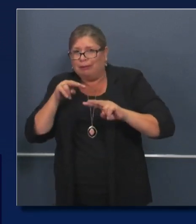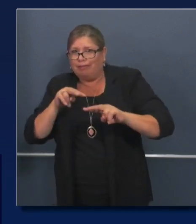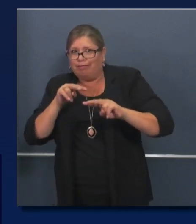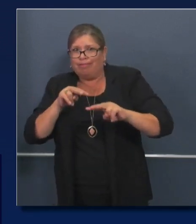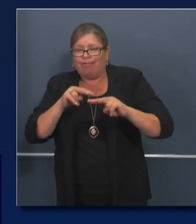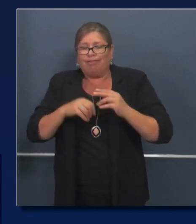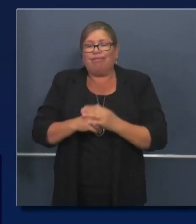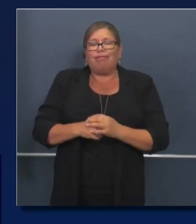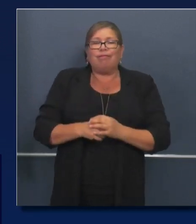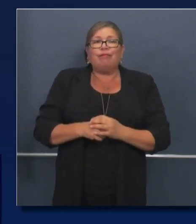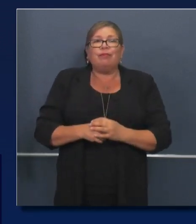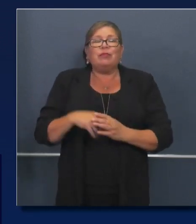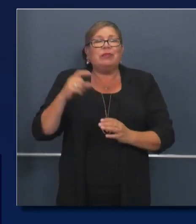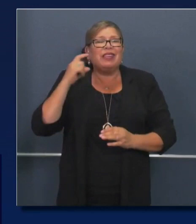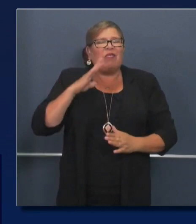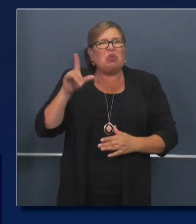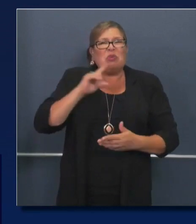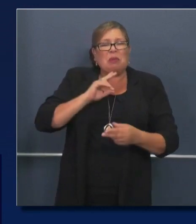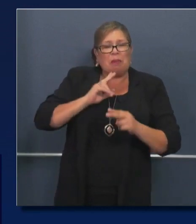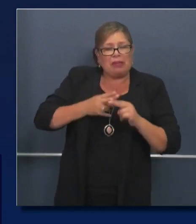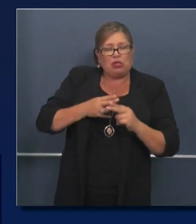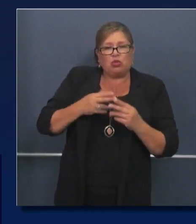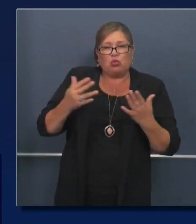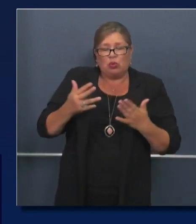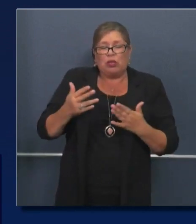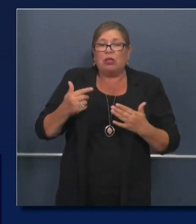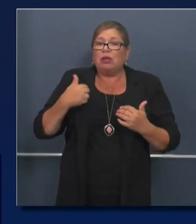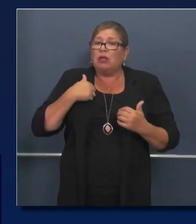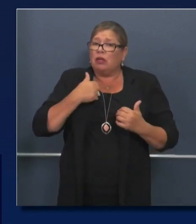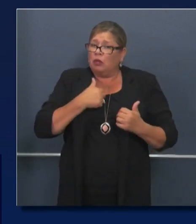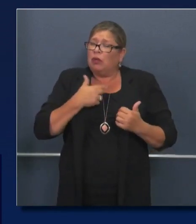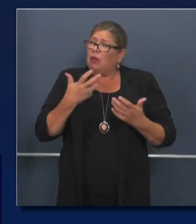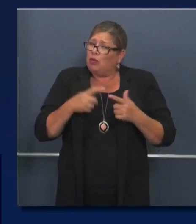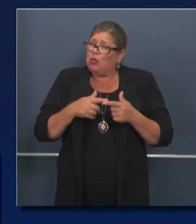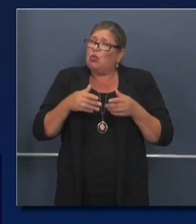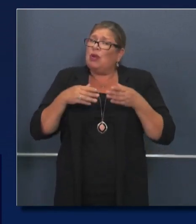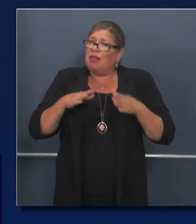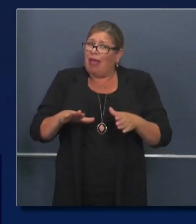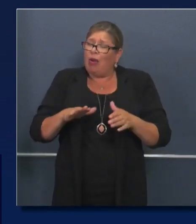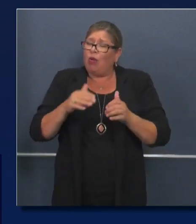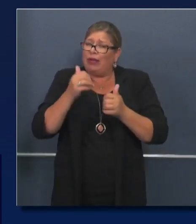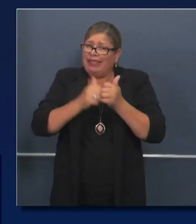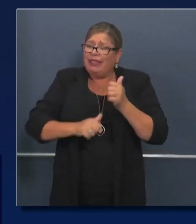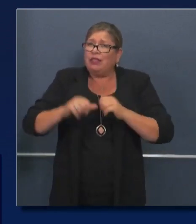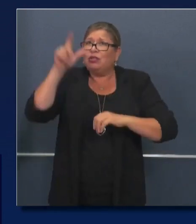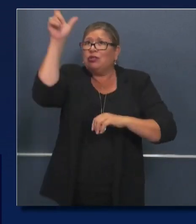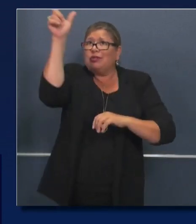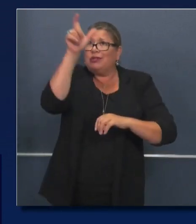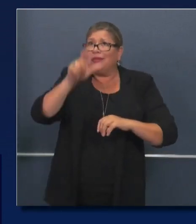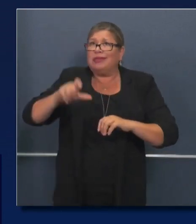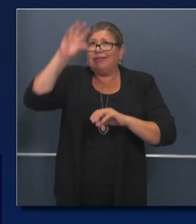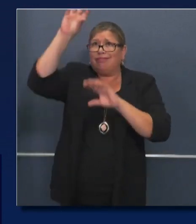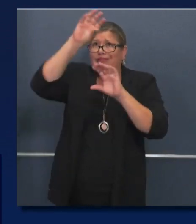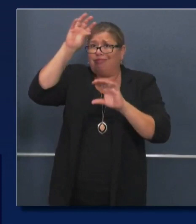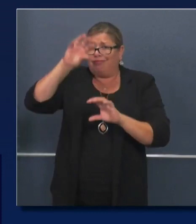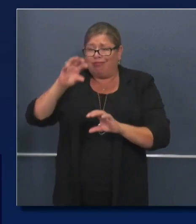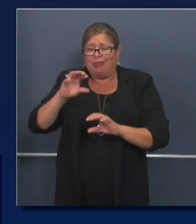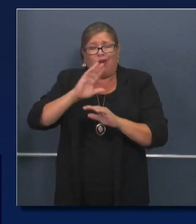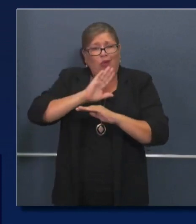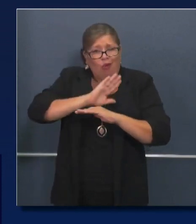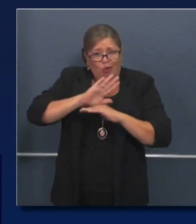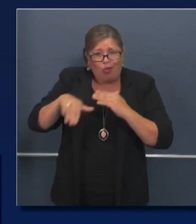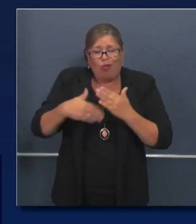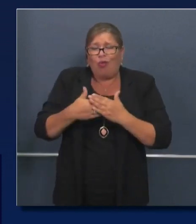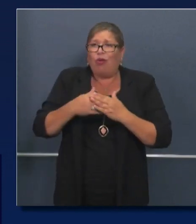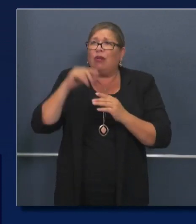important things the governor mentioned, allowing the state in a very targeted way, working with the local partners there, the hospitals,